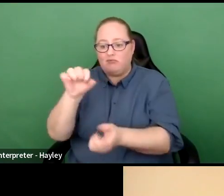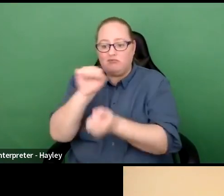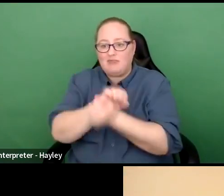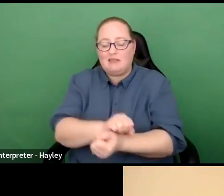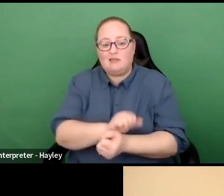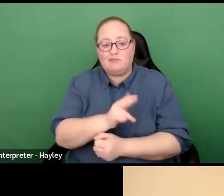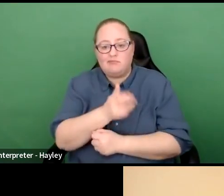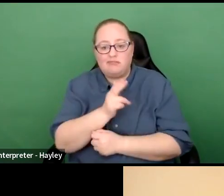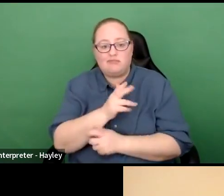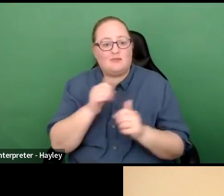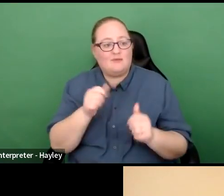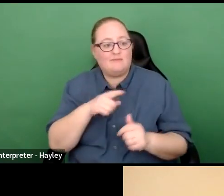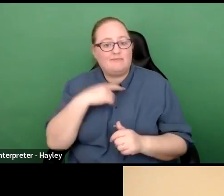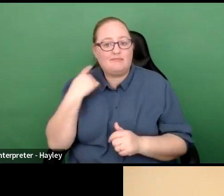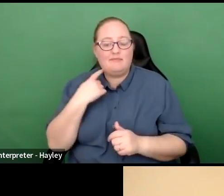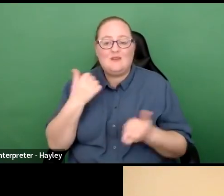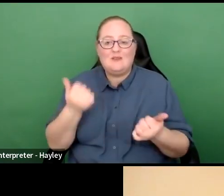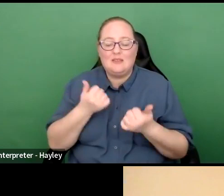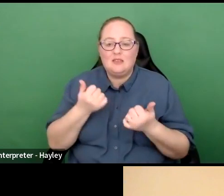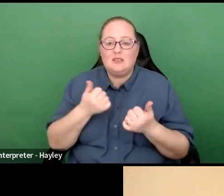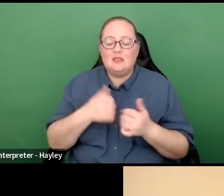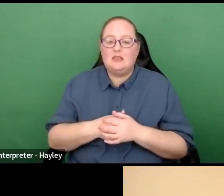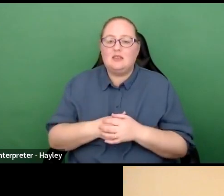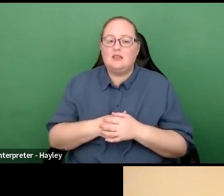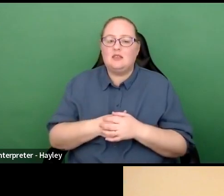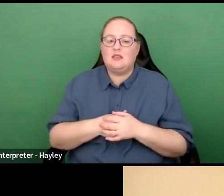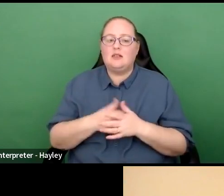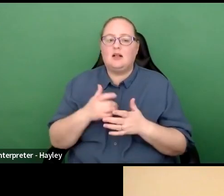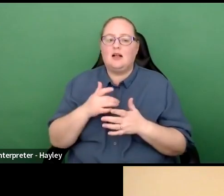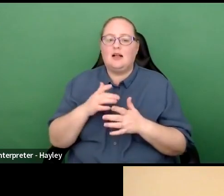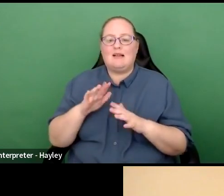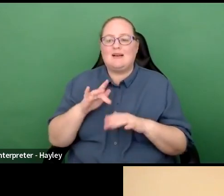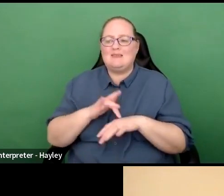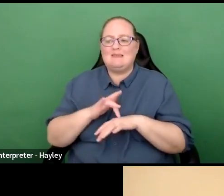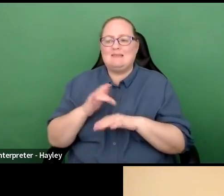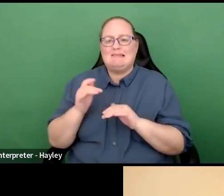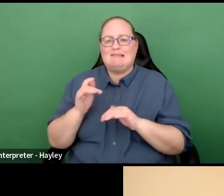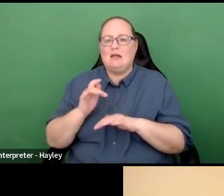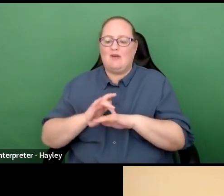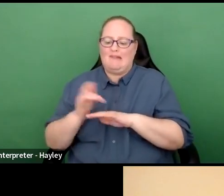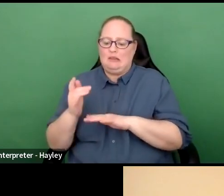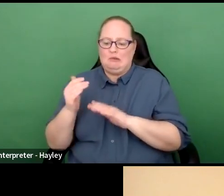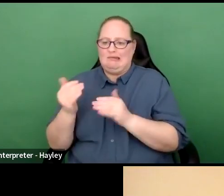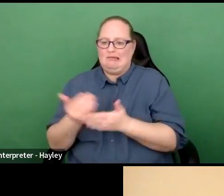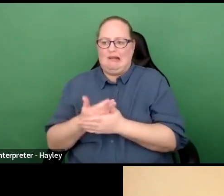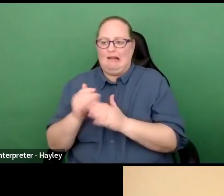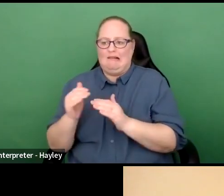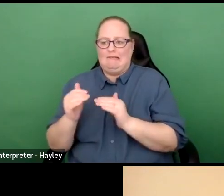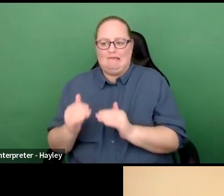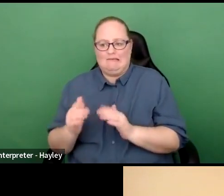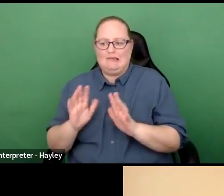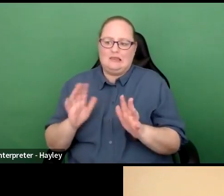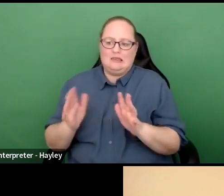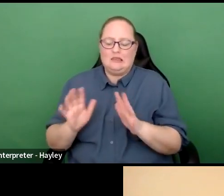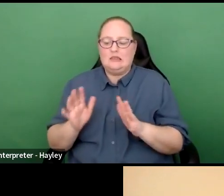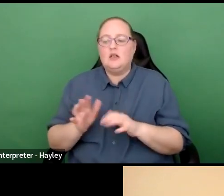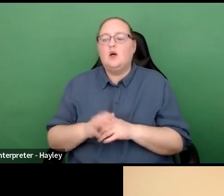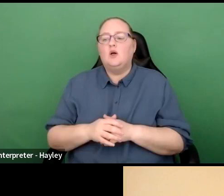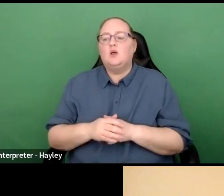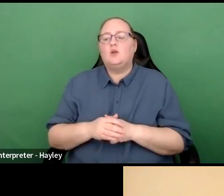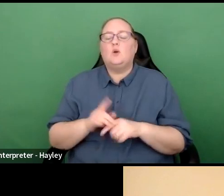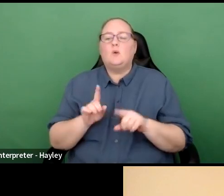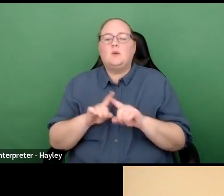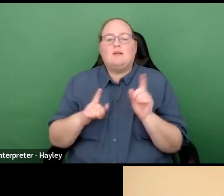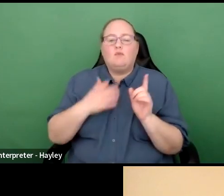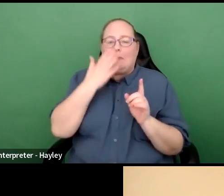where there's less Marxist-Leninist dogma, and medicine was one such profession. So different people channeled themselves into